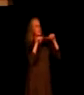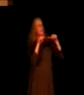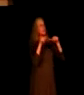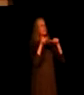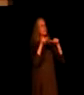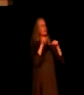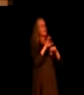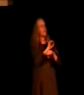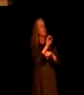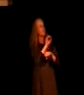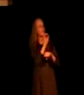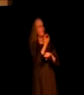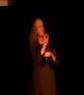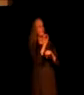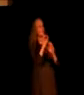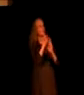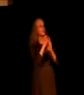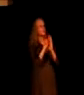and